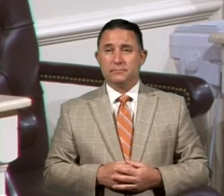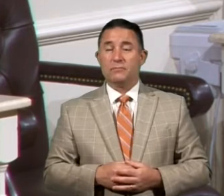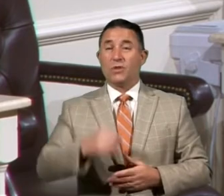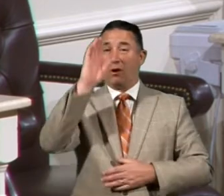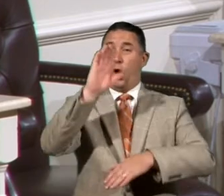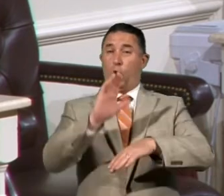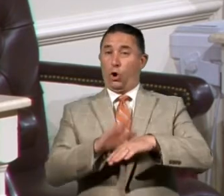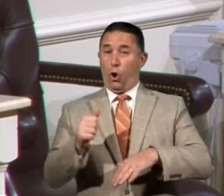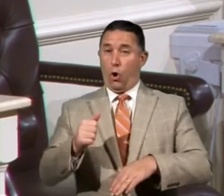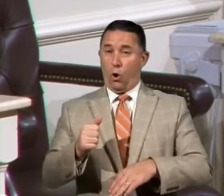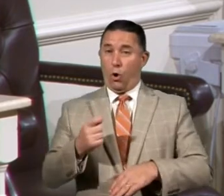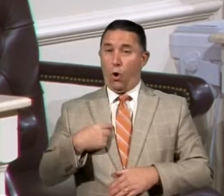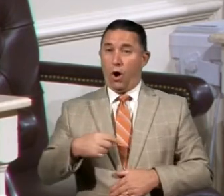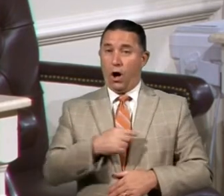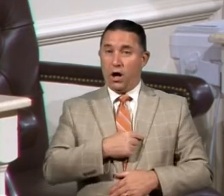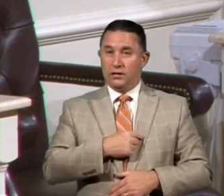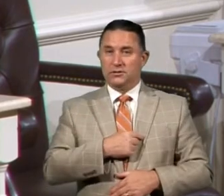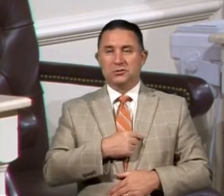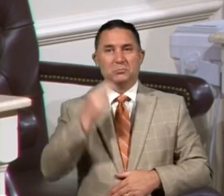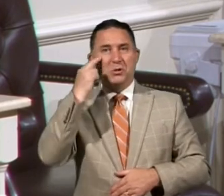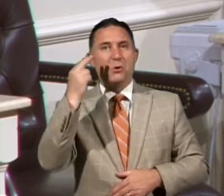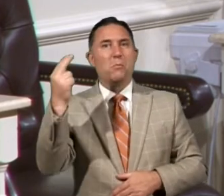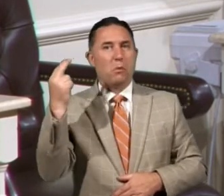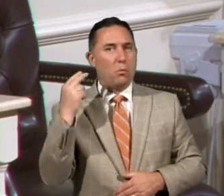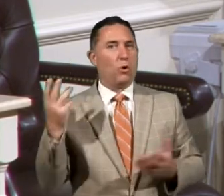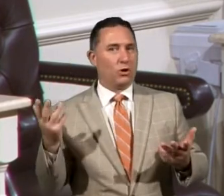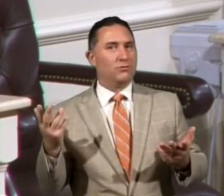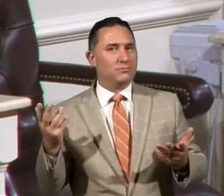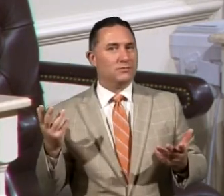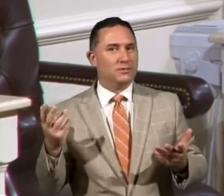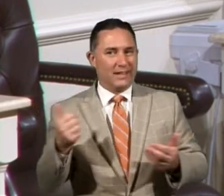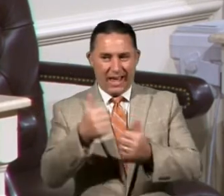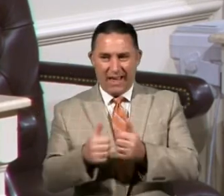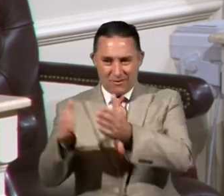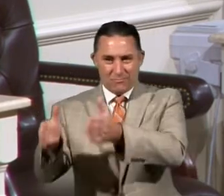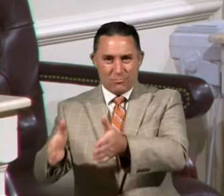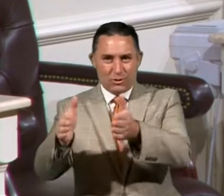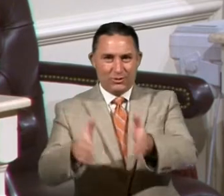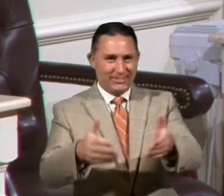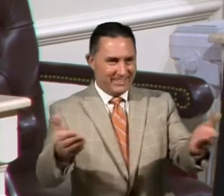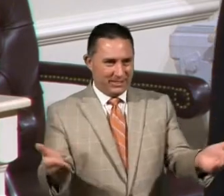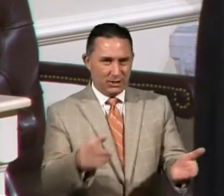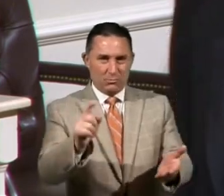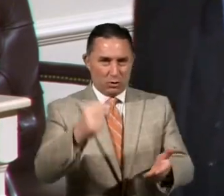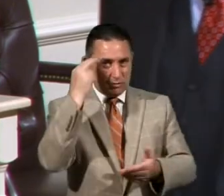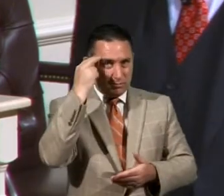God's called us to be a memorial, every one of us.